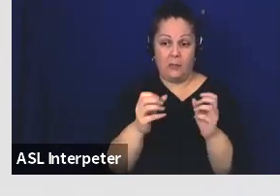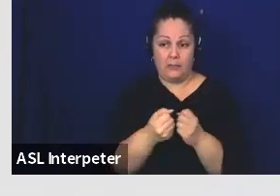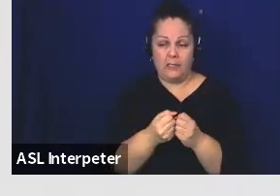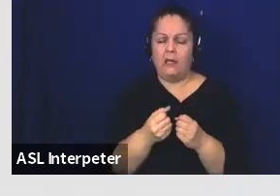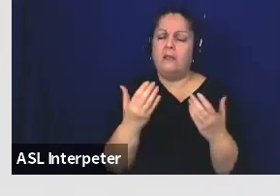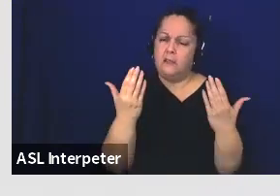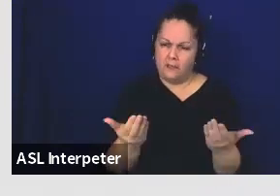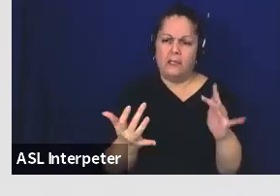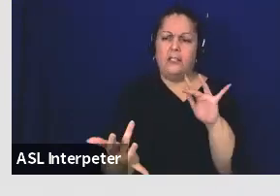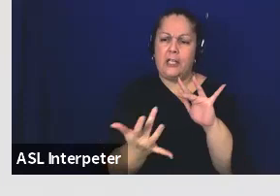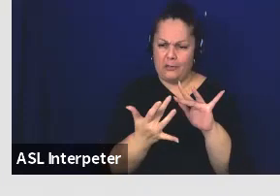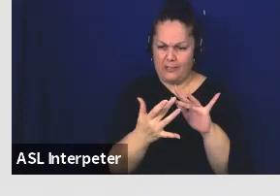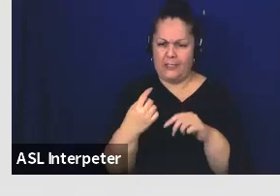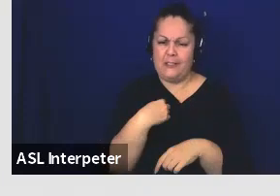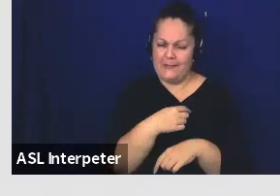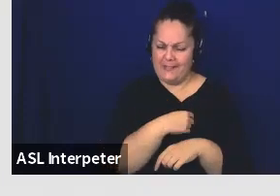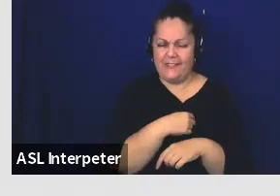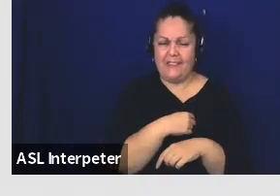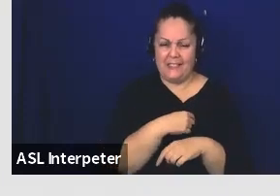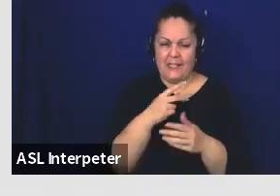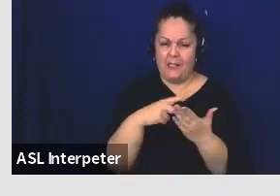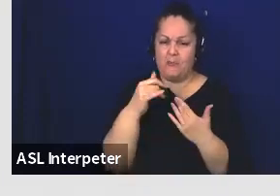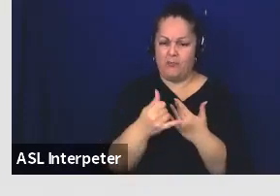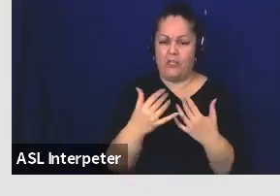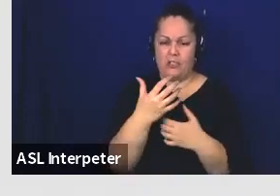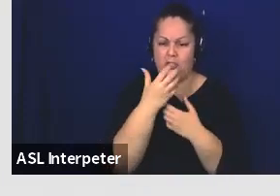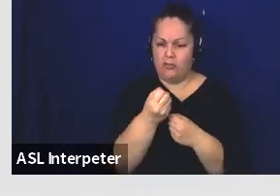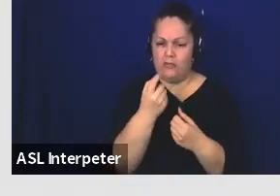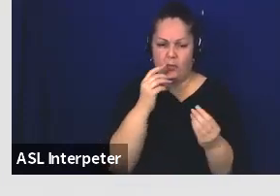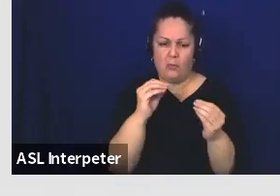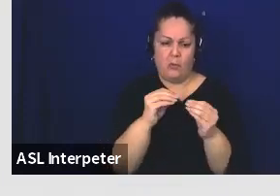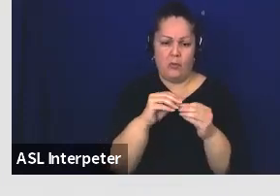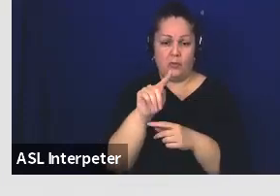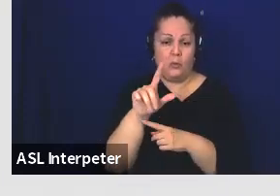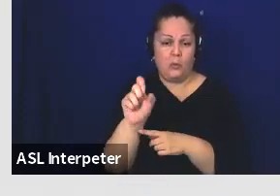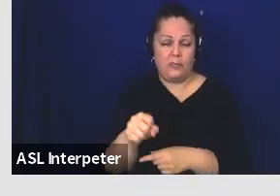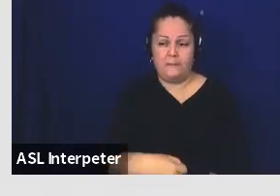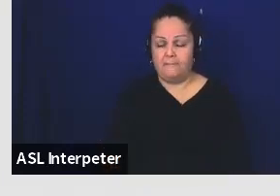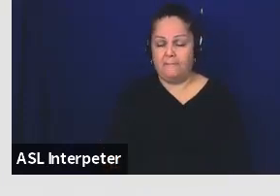feel free to reach out to us to Project Trust for any additional tools.